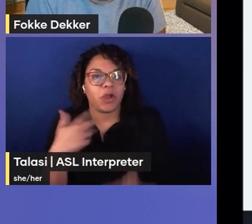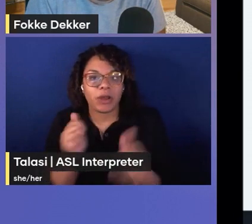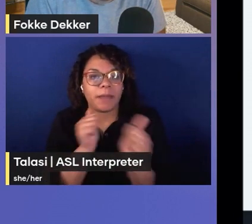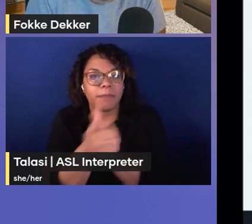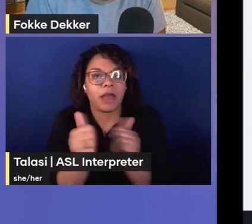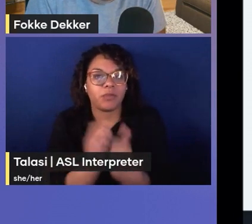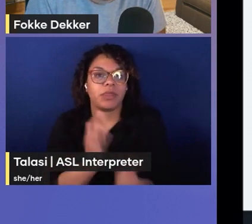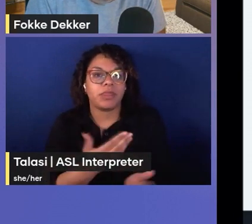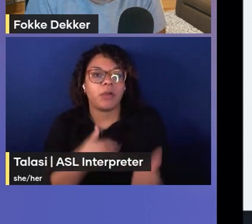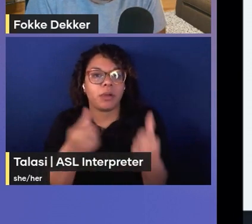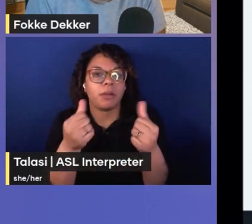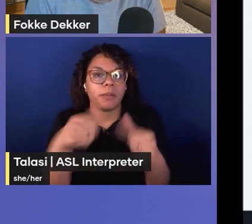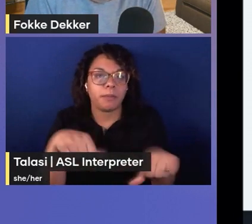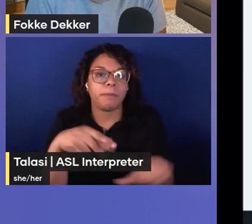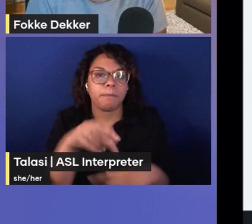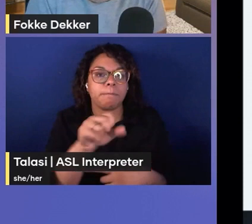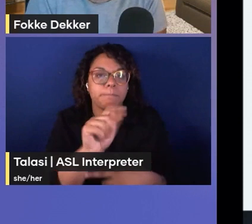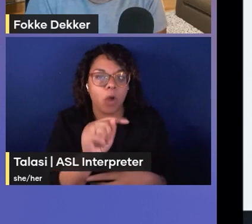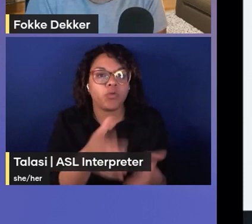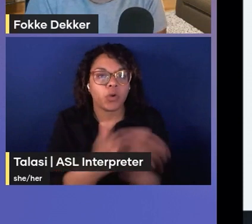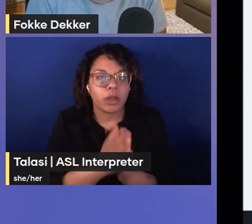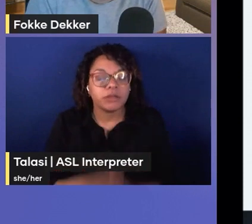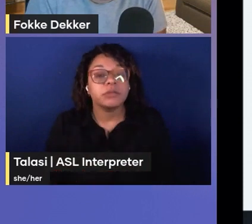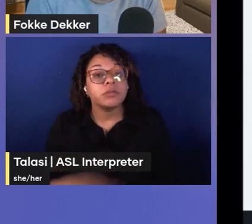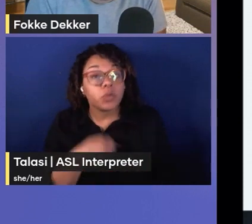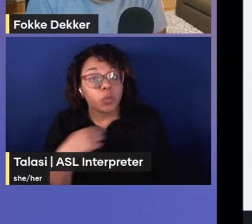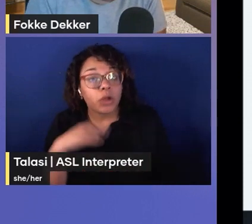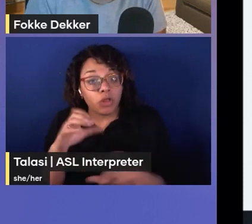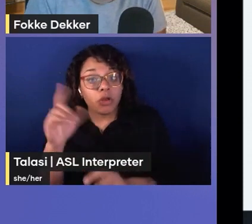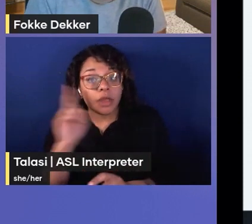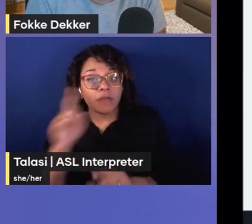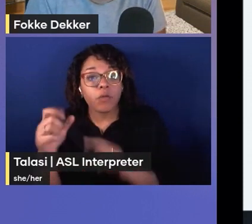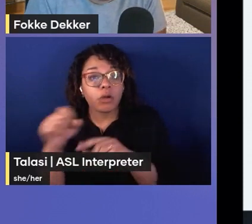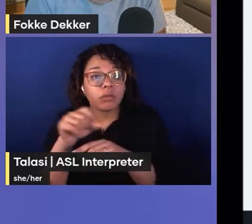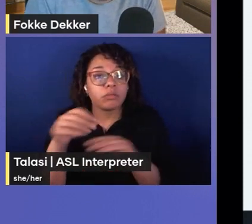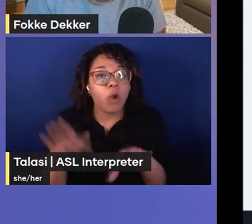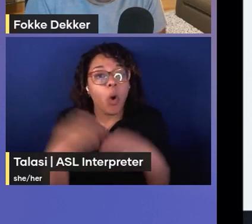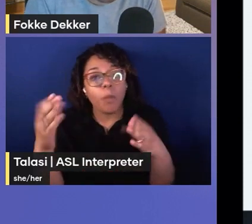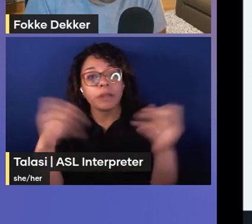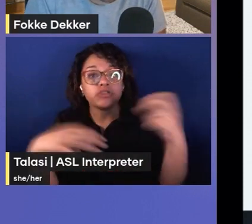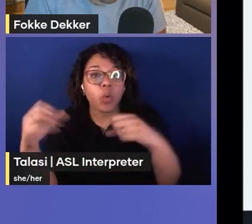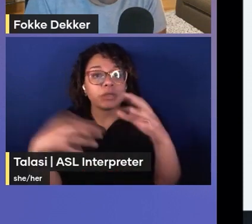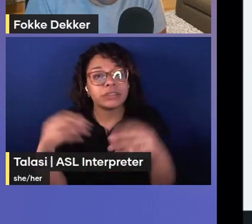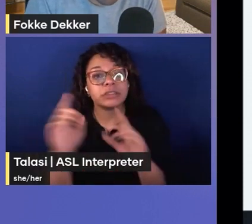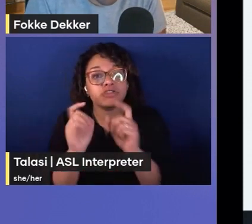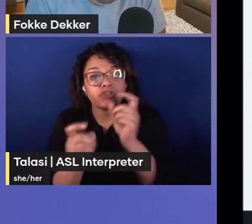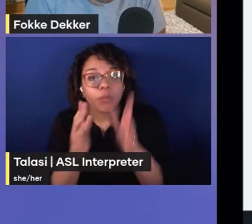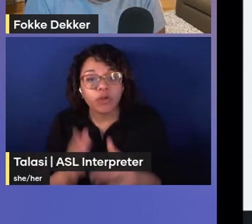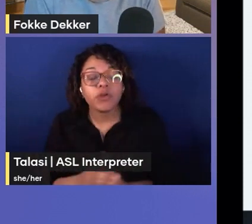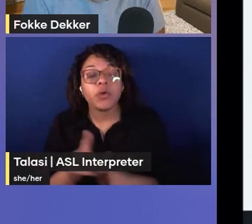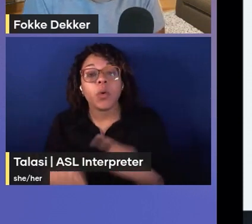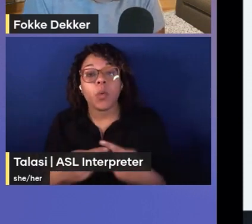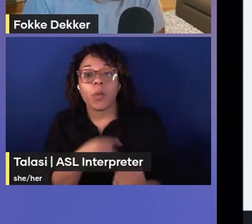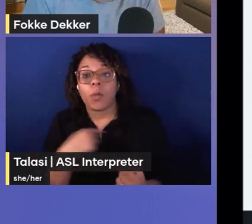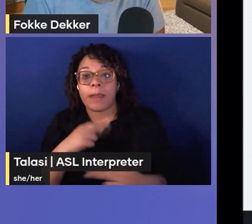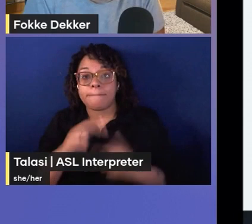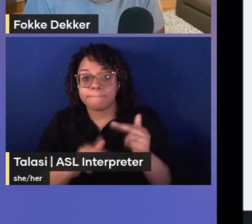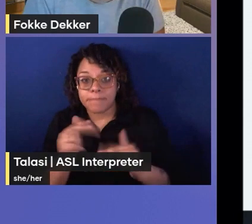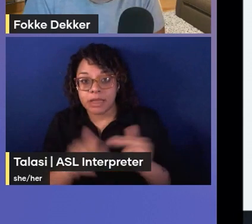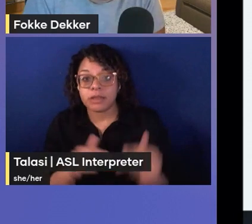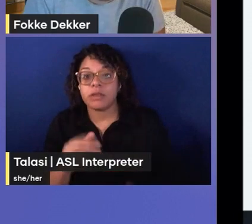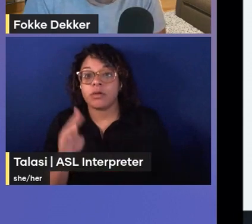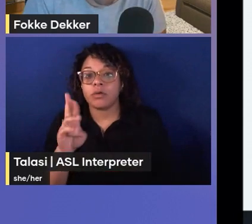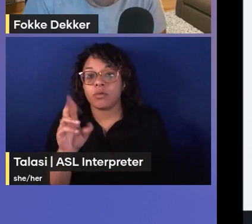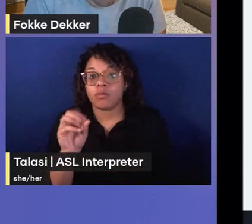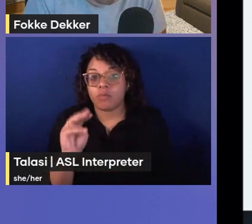request. We are looking for open source contributors. Originally, the plan when we were building this was that Bram, as an open source